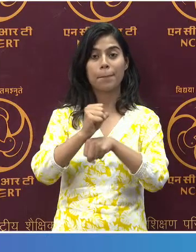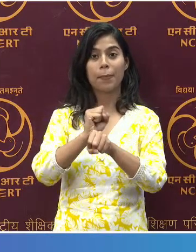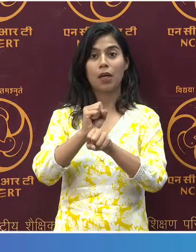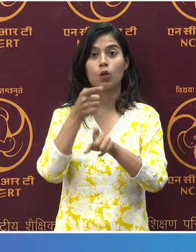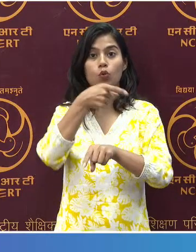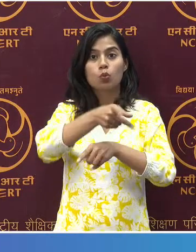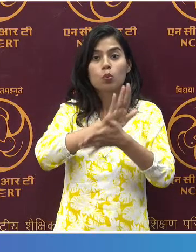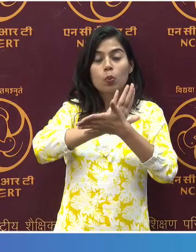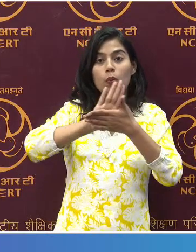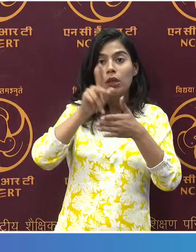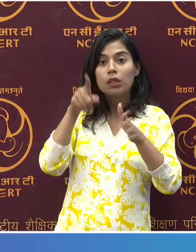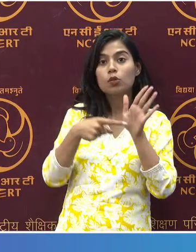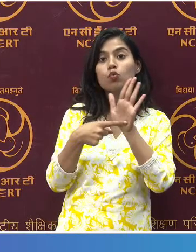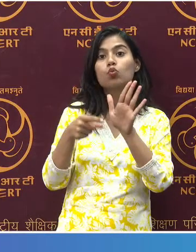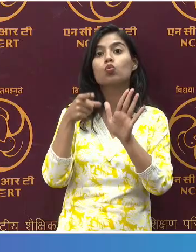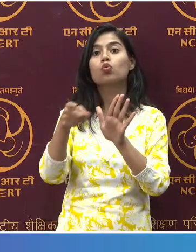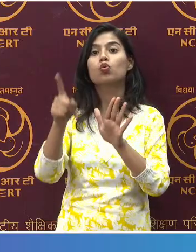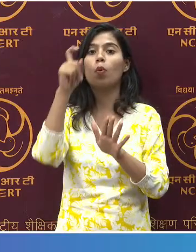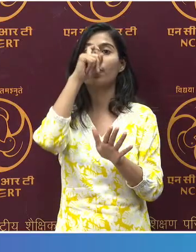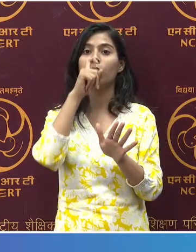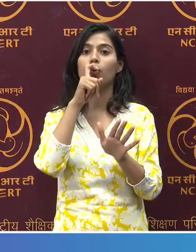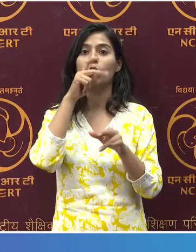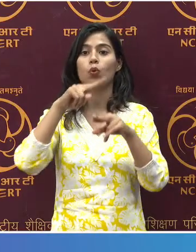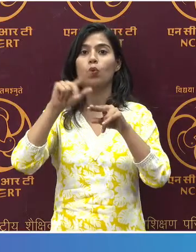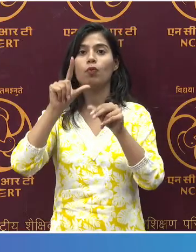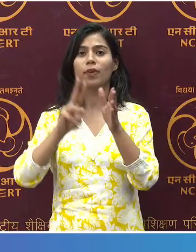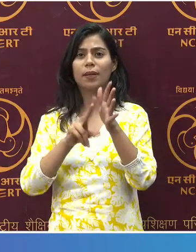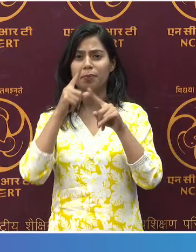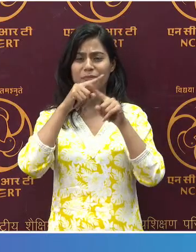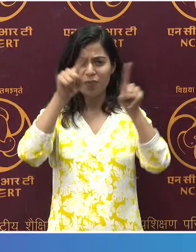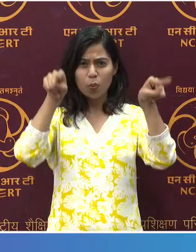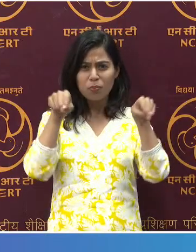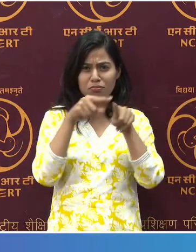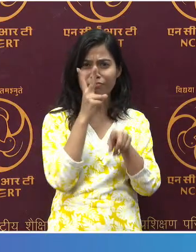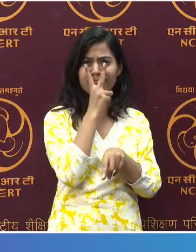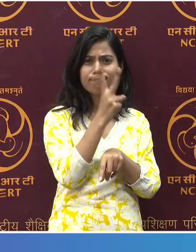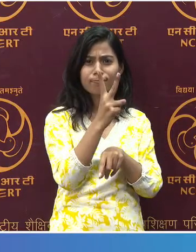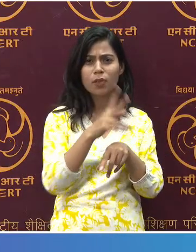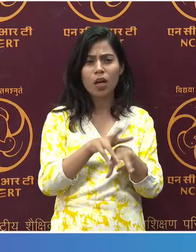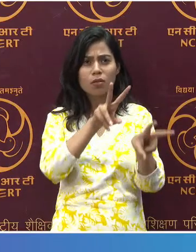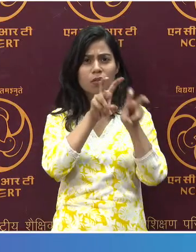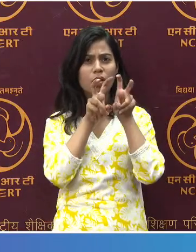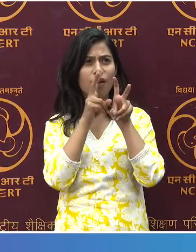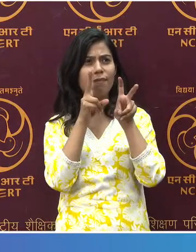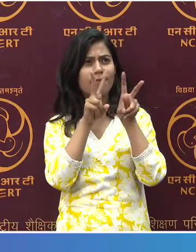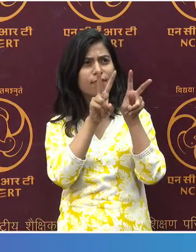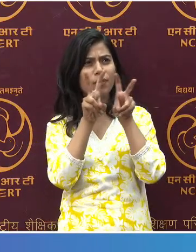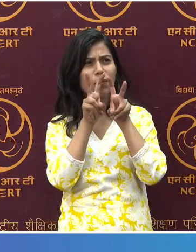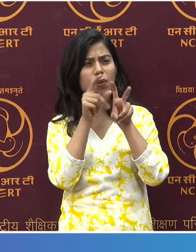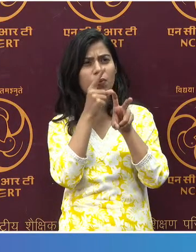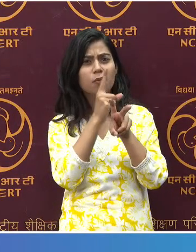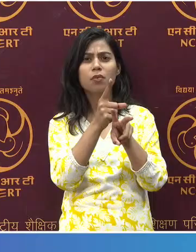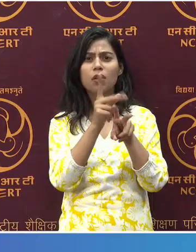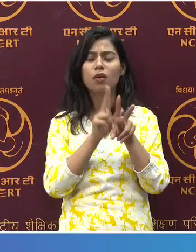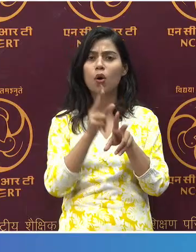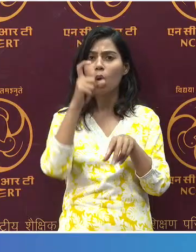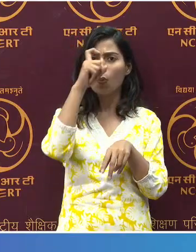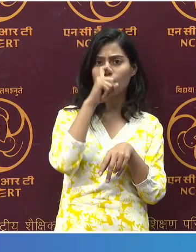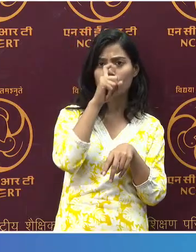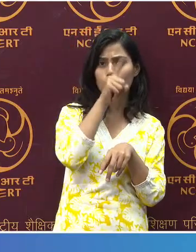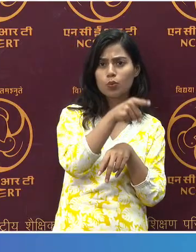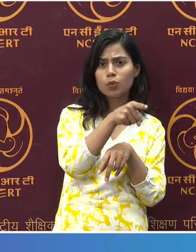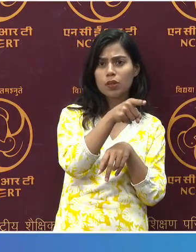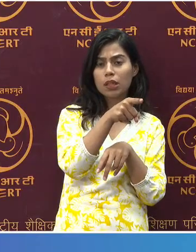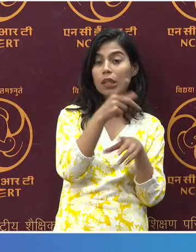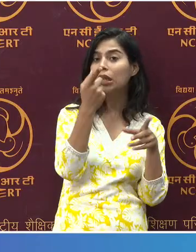clean blue flame. By this picture, we can observe that blue flame is going to be there.